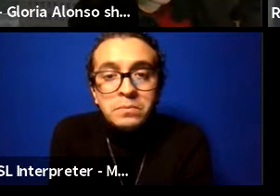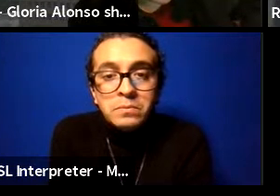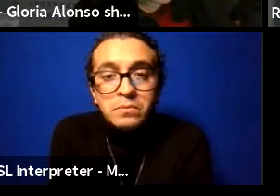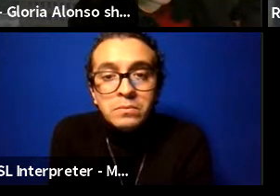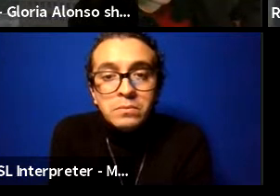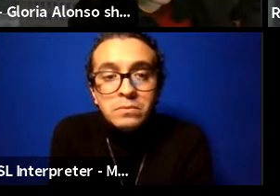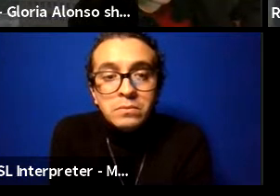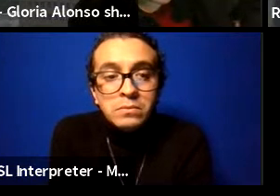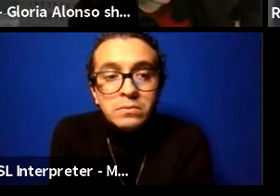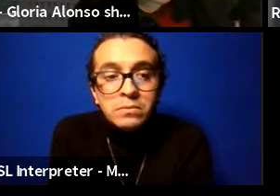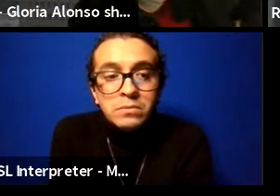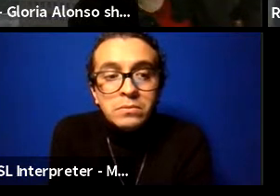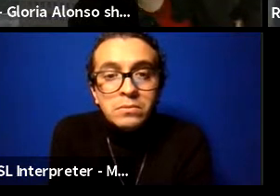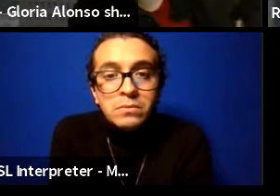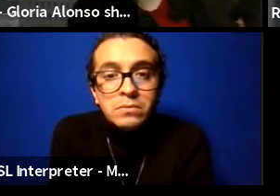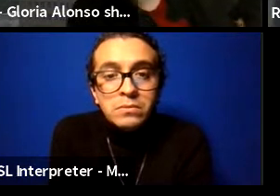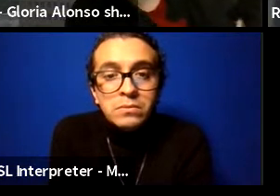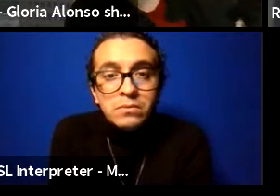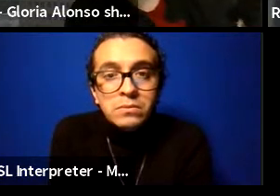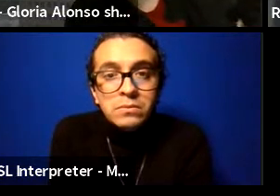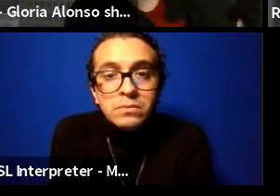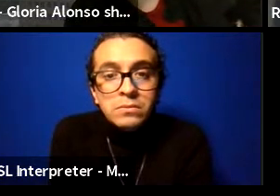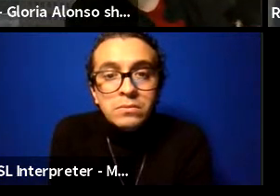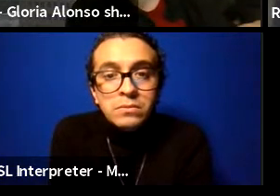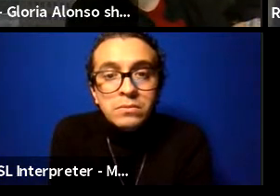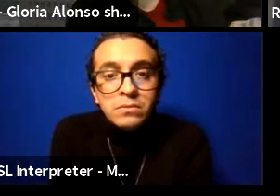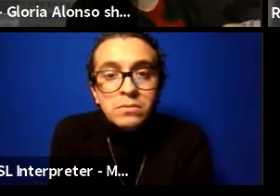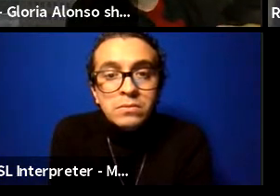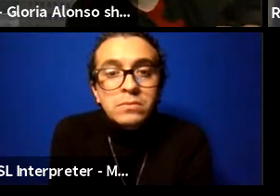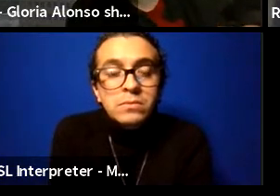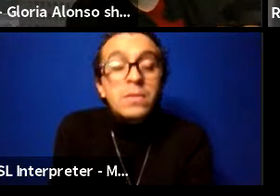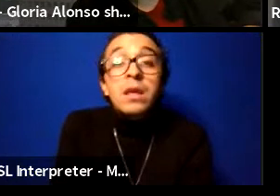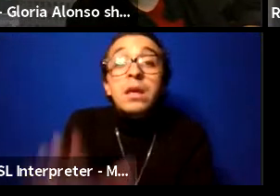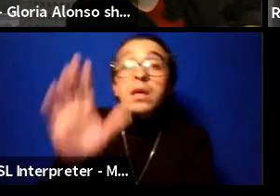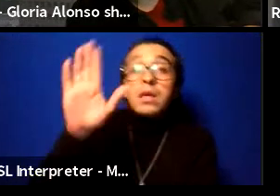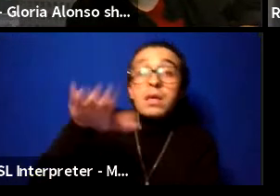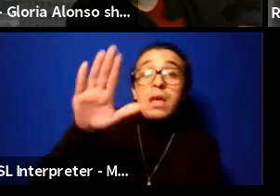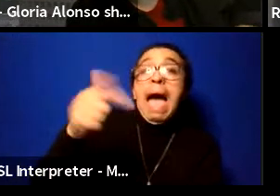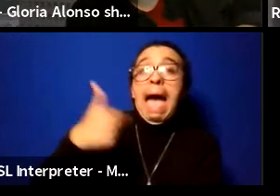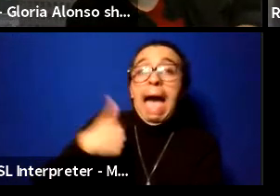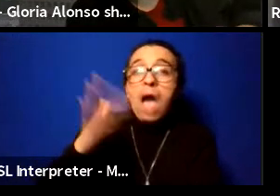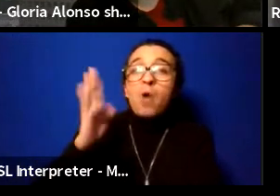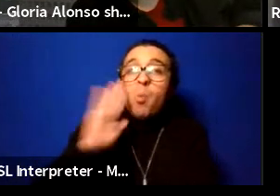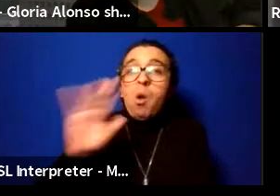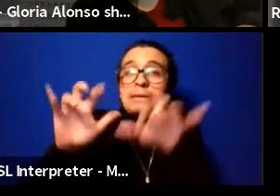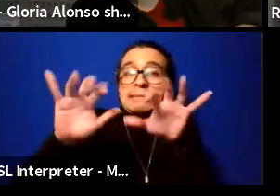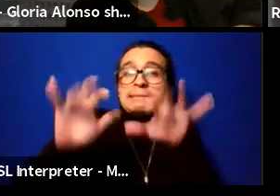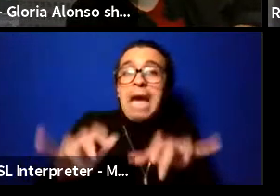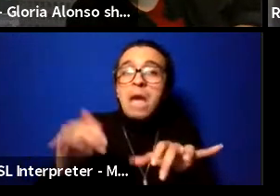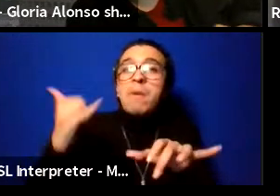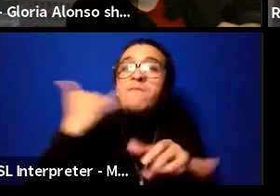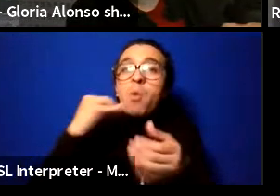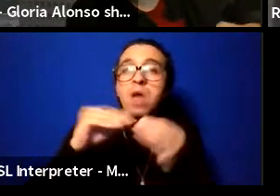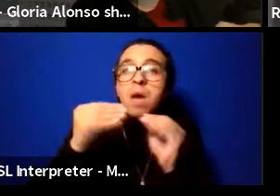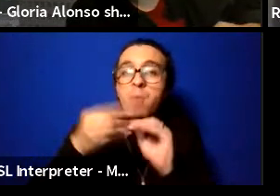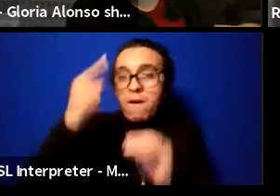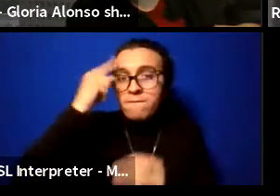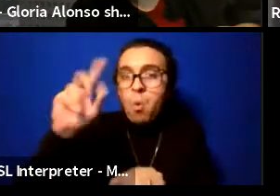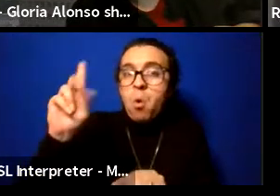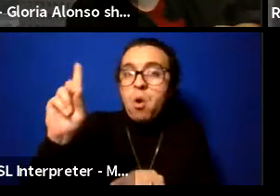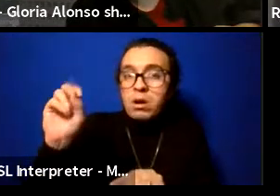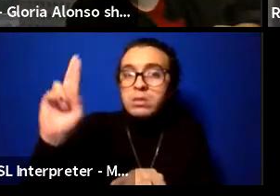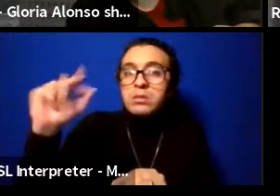Alternatively, I think we can get Douglas to call in a number that I'm going to drop in the chat. And then they will